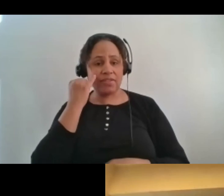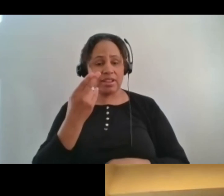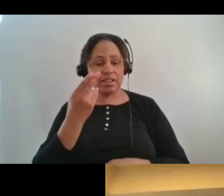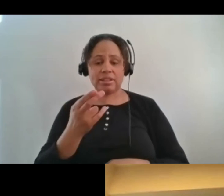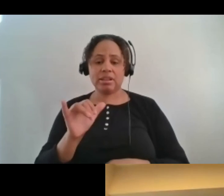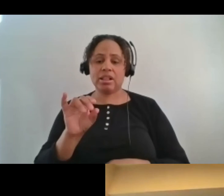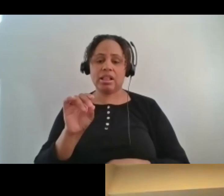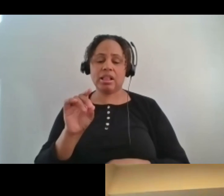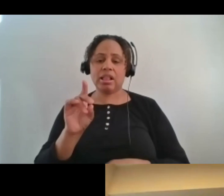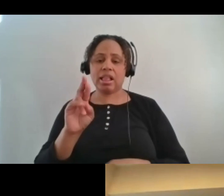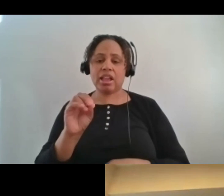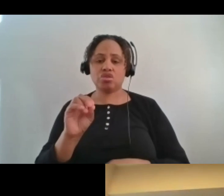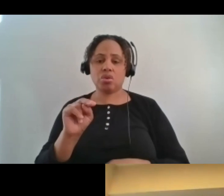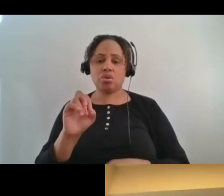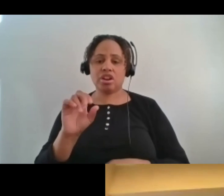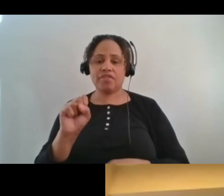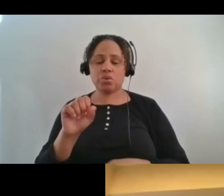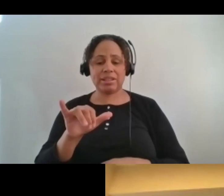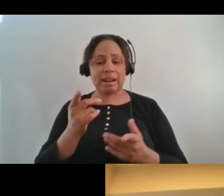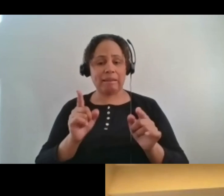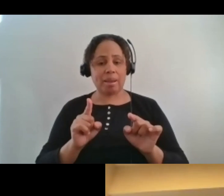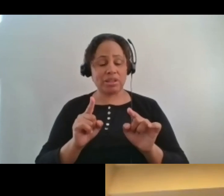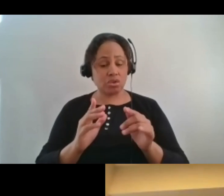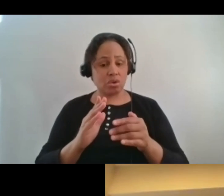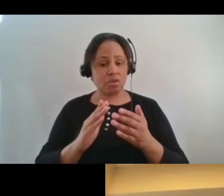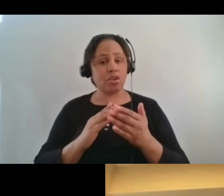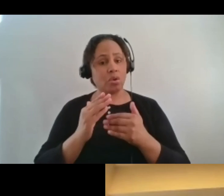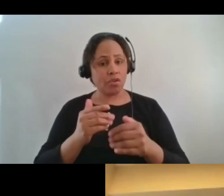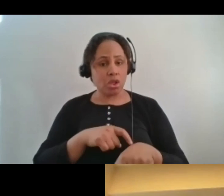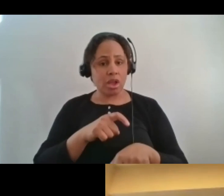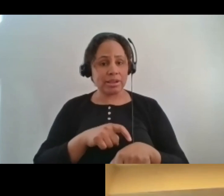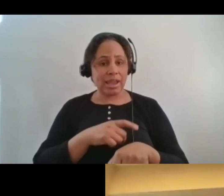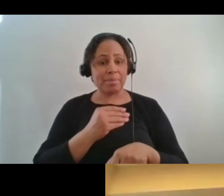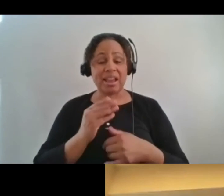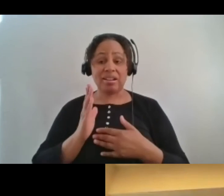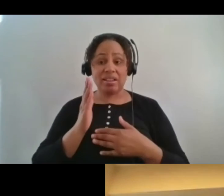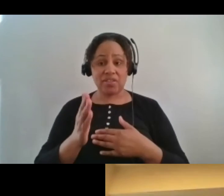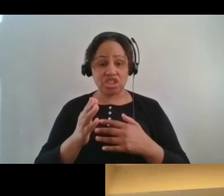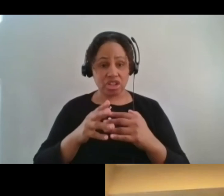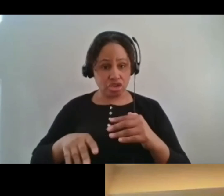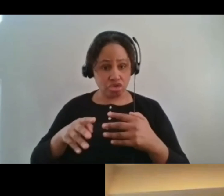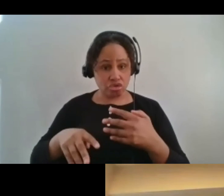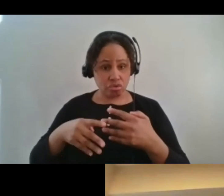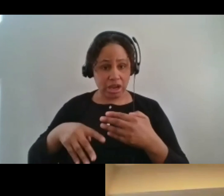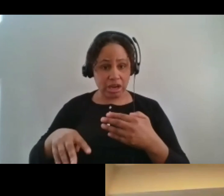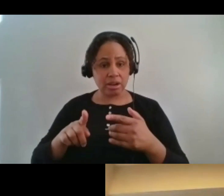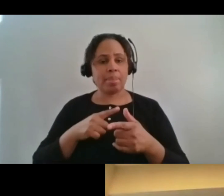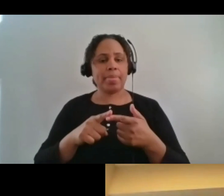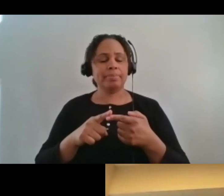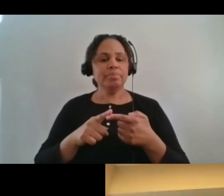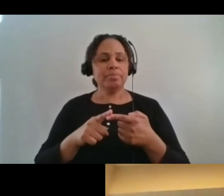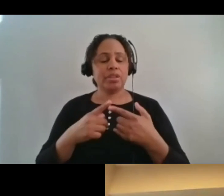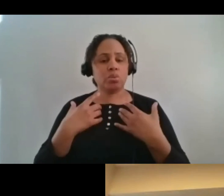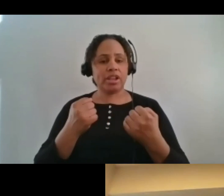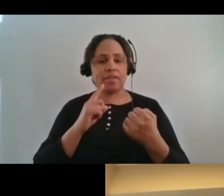hydronephrosis that occurs over a long period of time and eventually it is drained, then the recovery is very quick. On